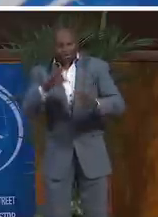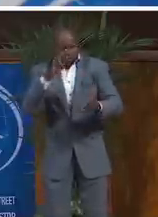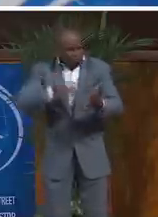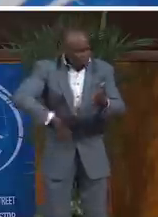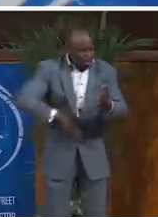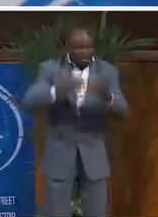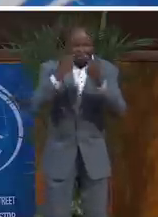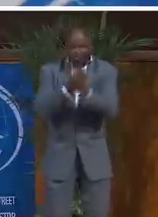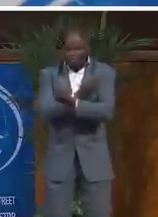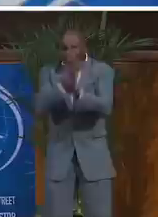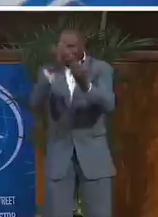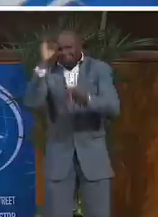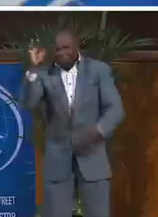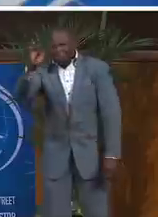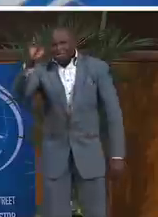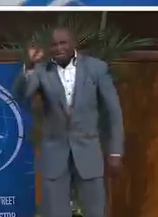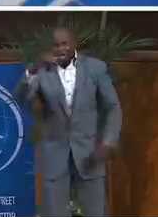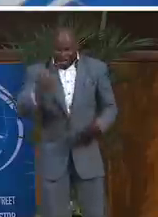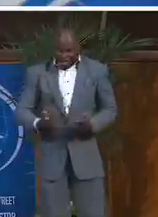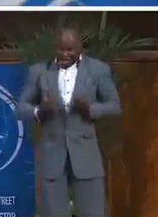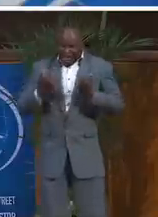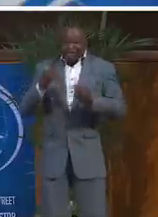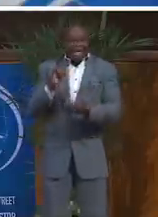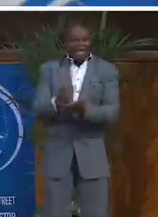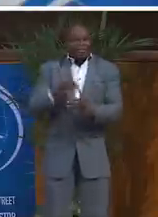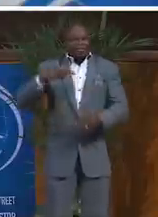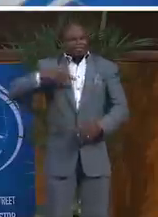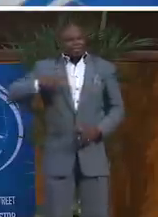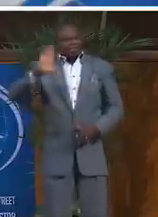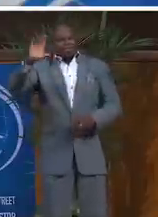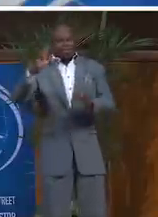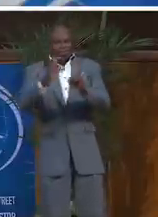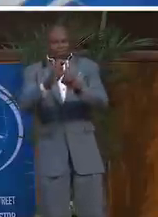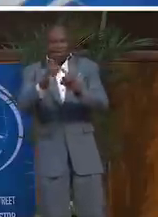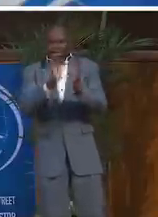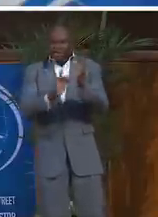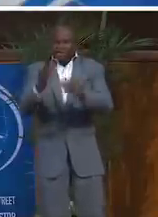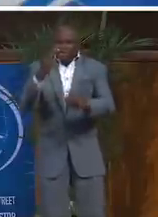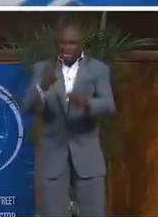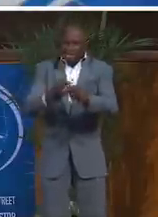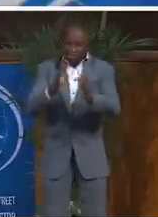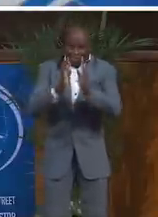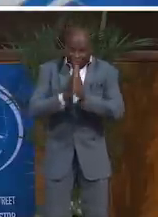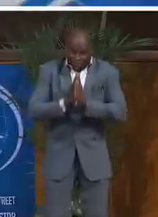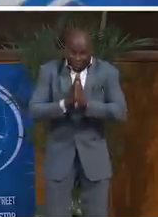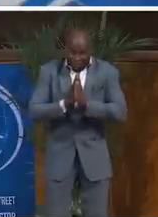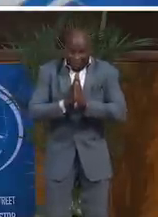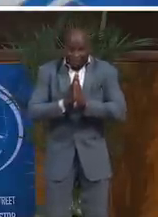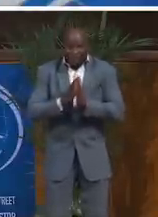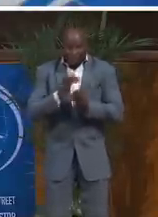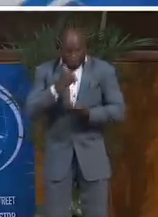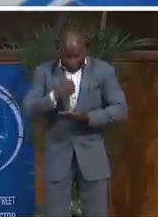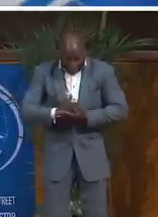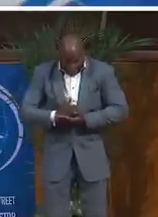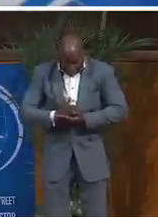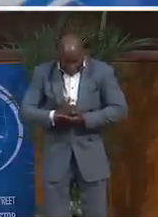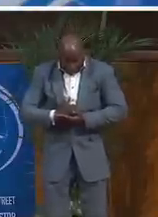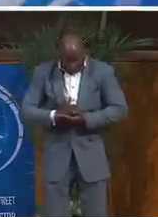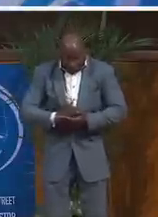the proclamation, the living, and the fruit of your word. In Jesus' name we do pray, amen.